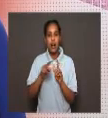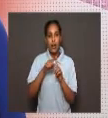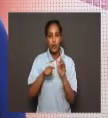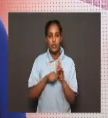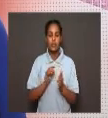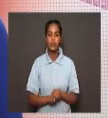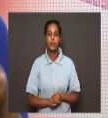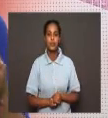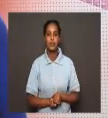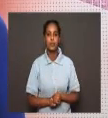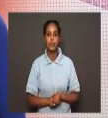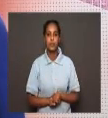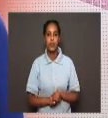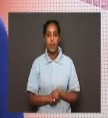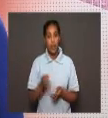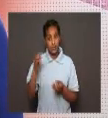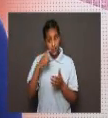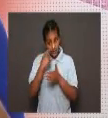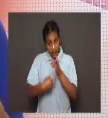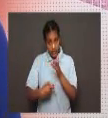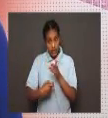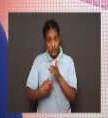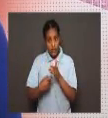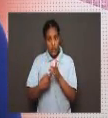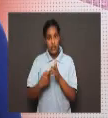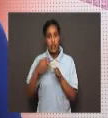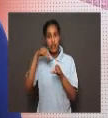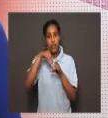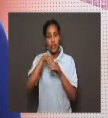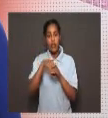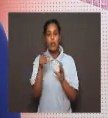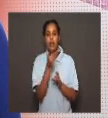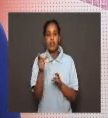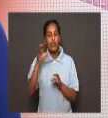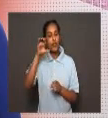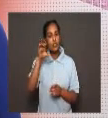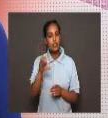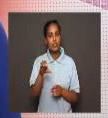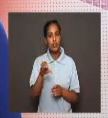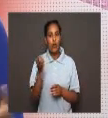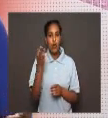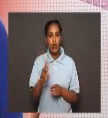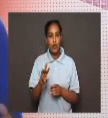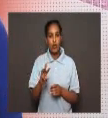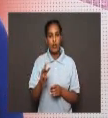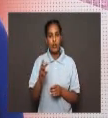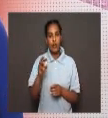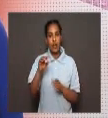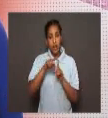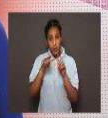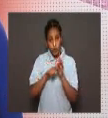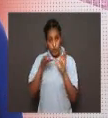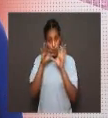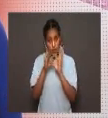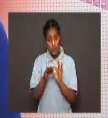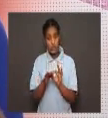ions. As a result, the interparticle forces, or ionic